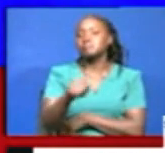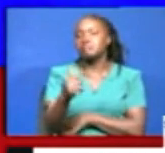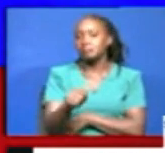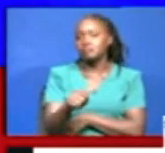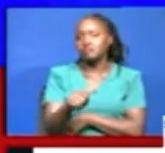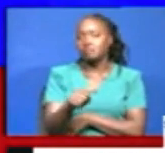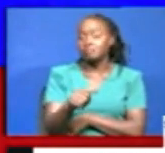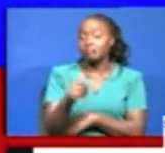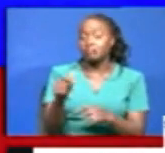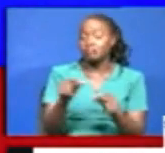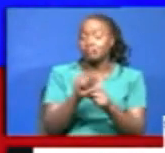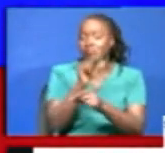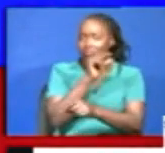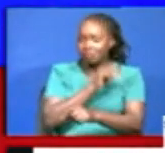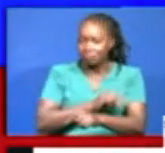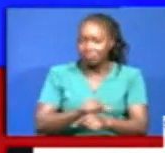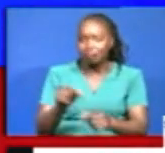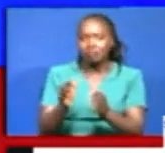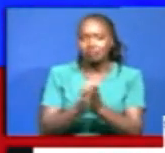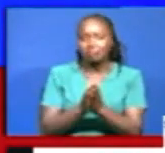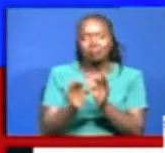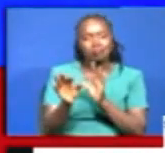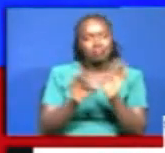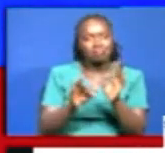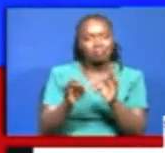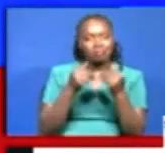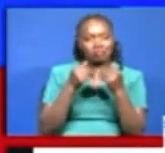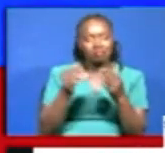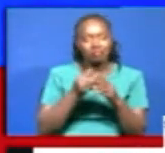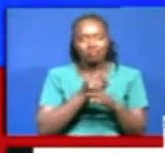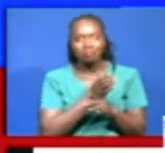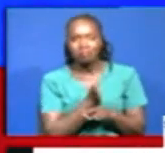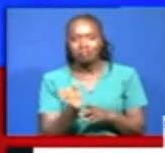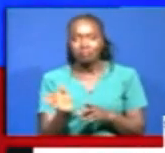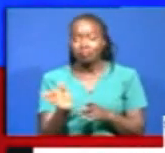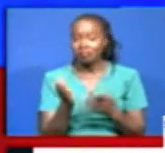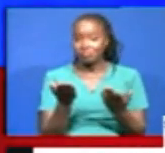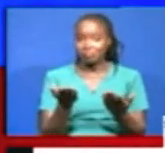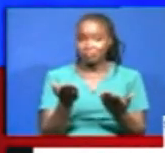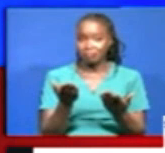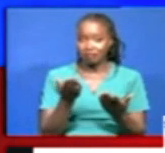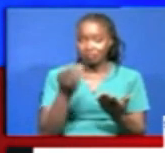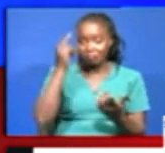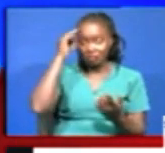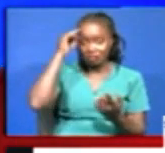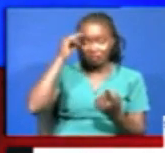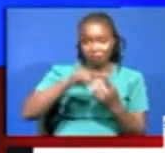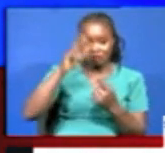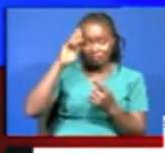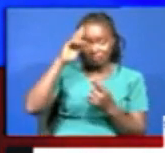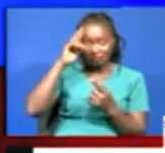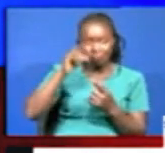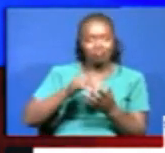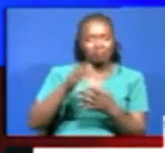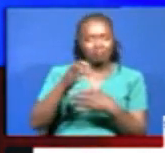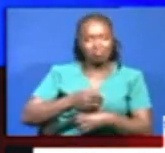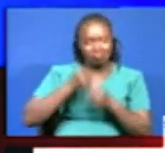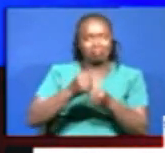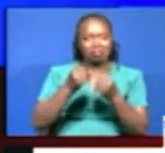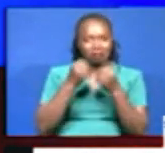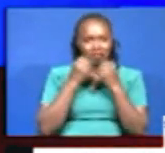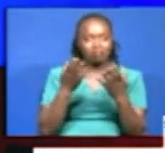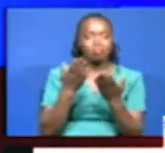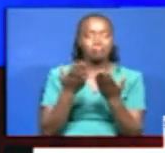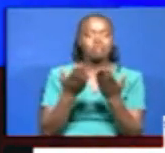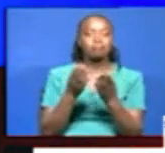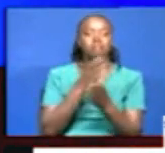a gracious and unexplained default is a major cause of persisting distrust, and neither